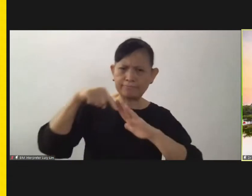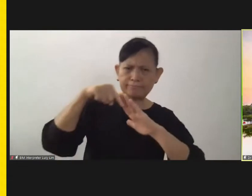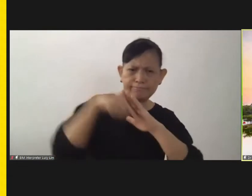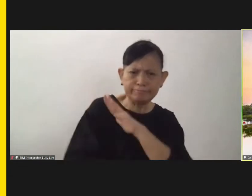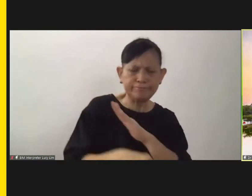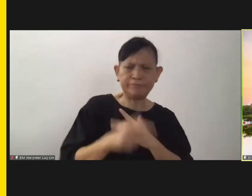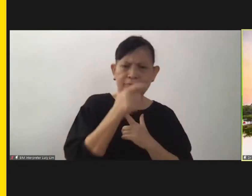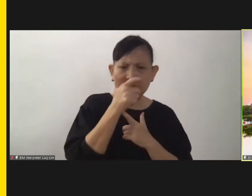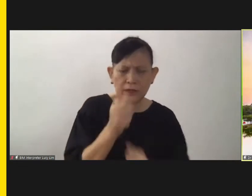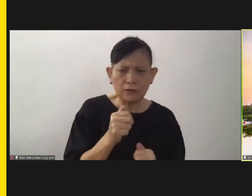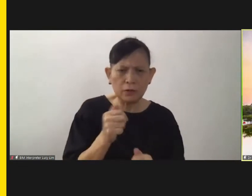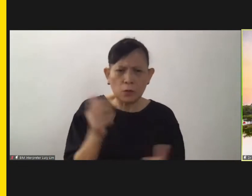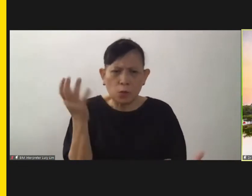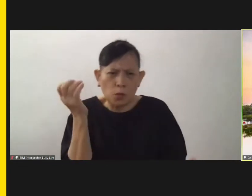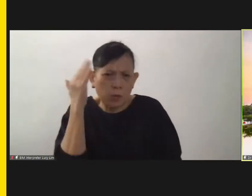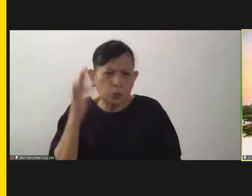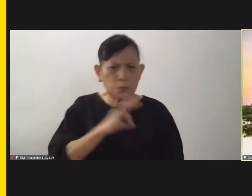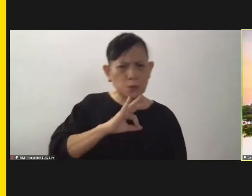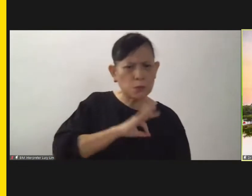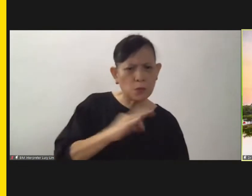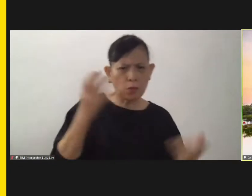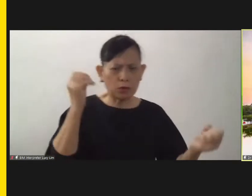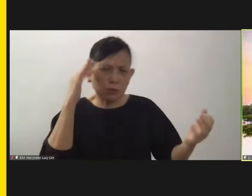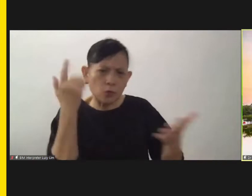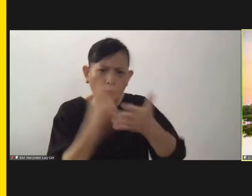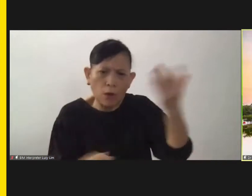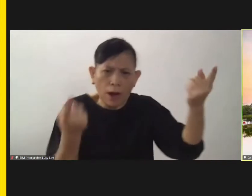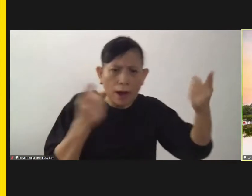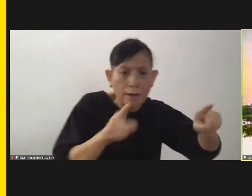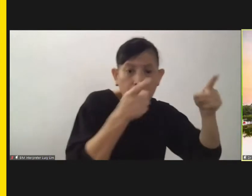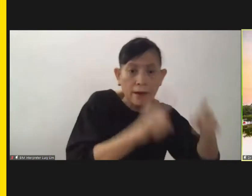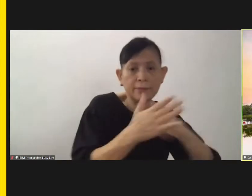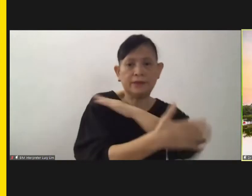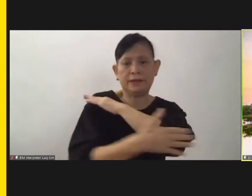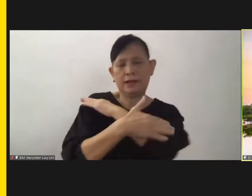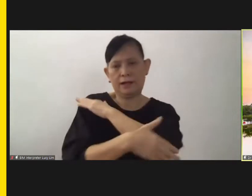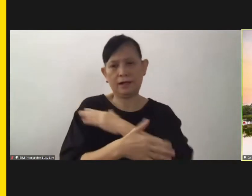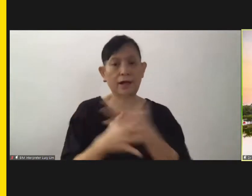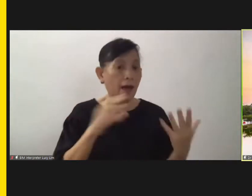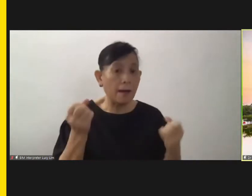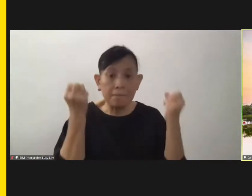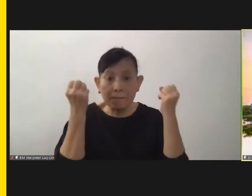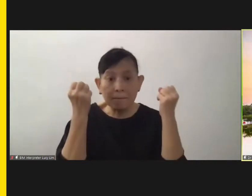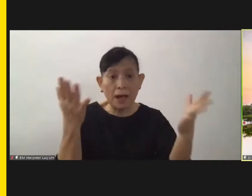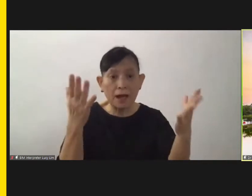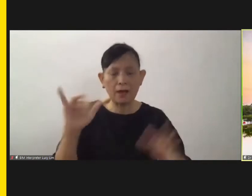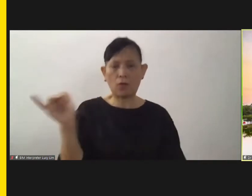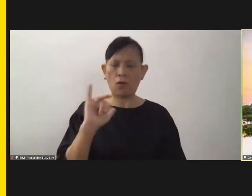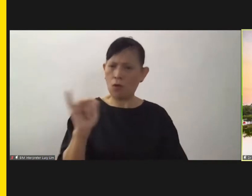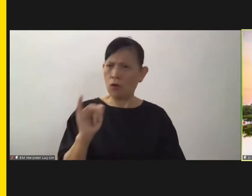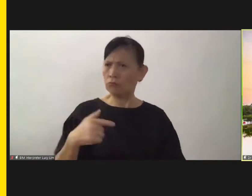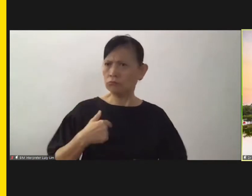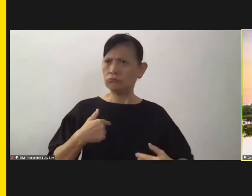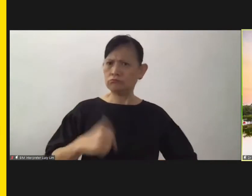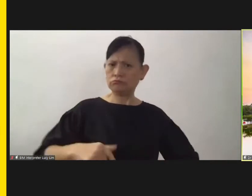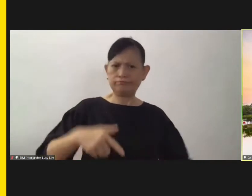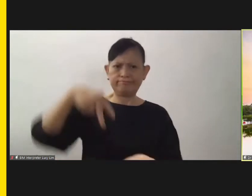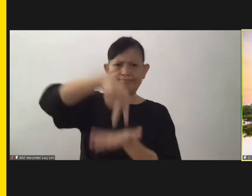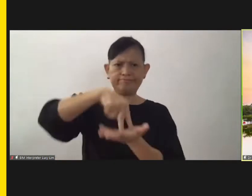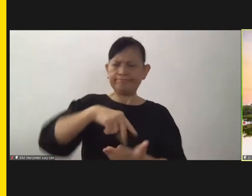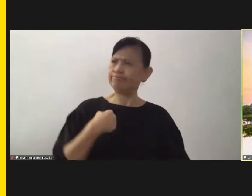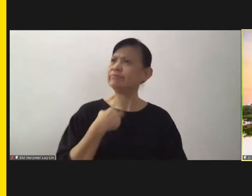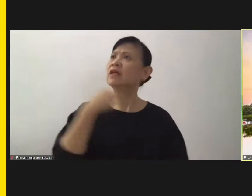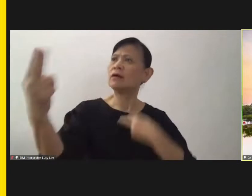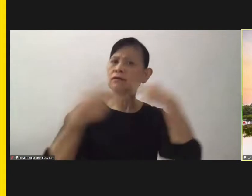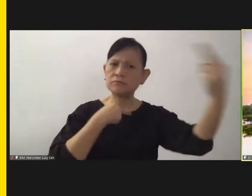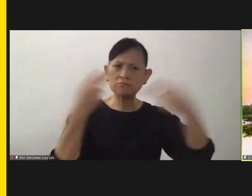in the current state of affairs of the country. At the same time, many have also been vocal in matters related to